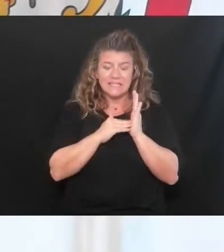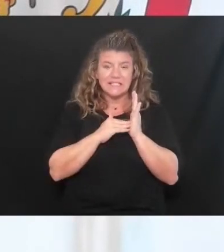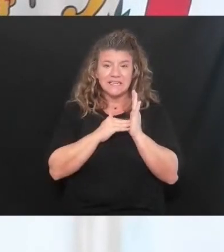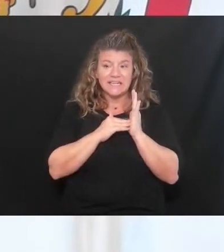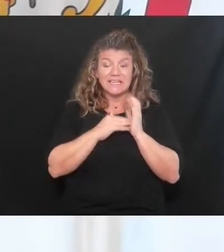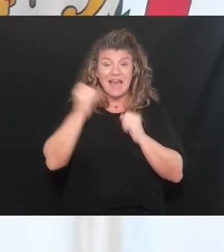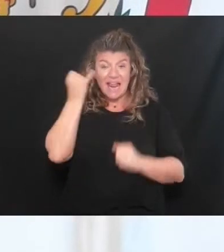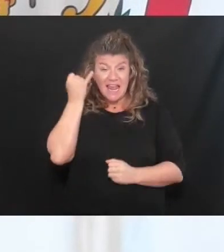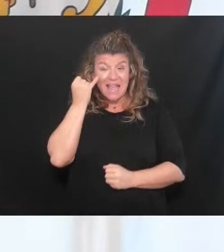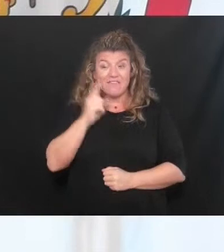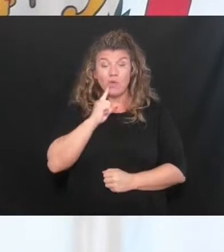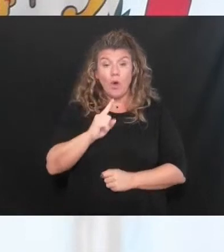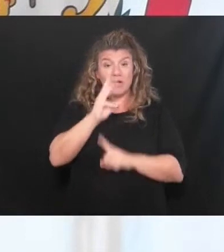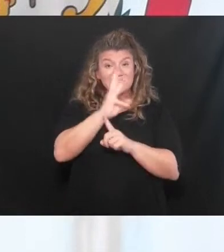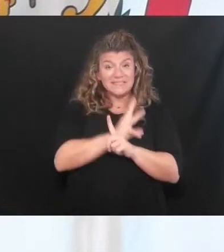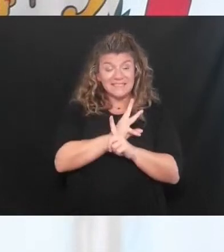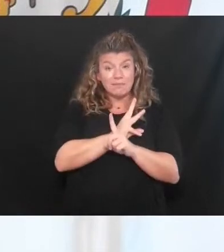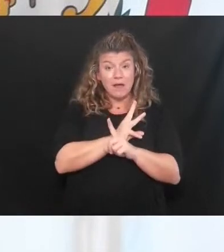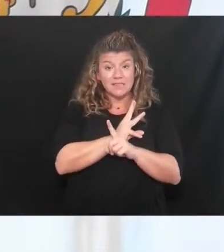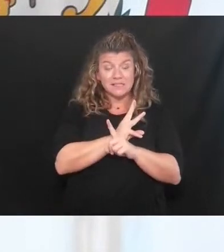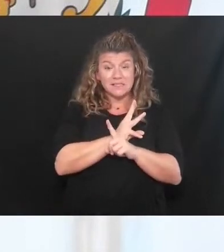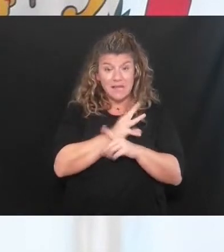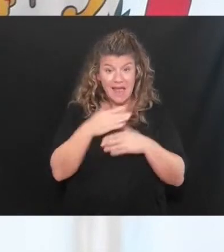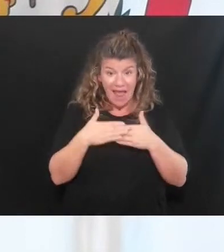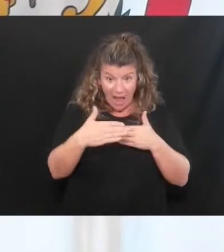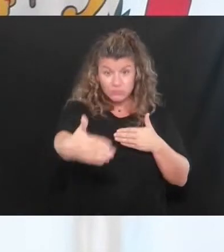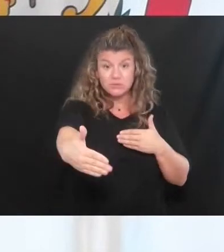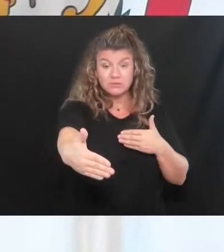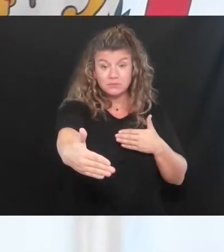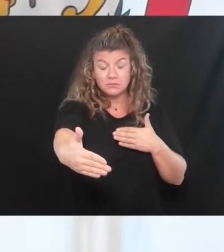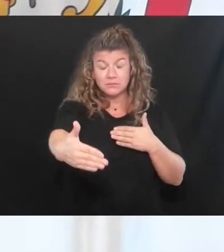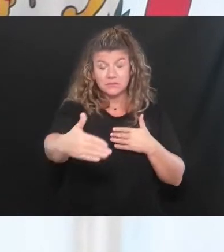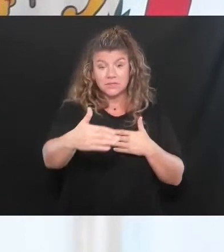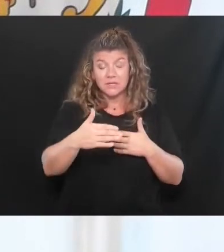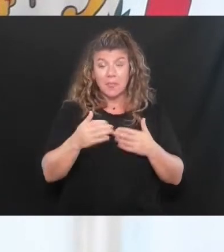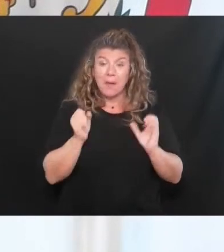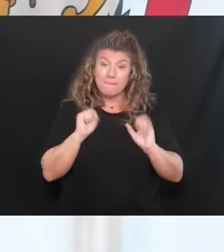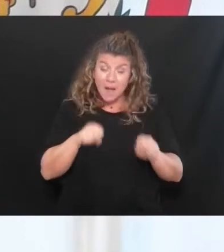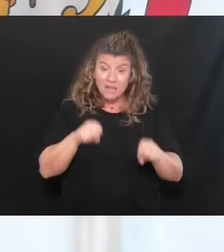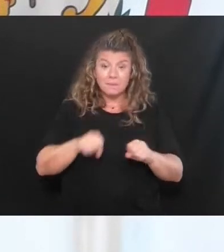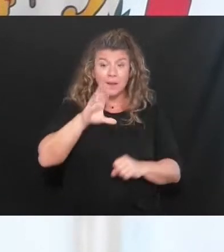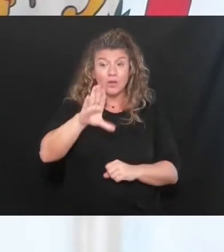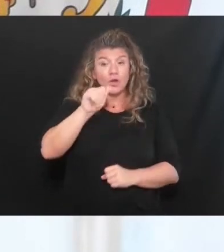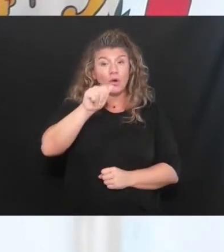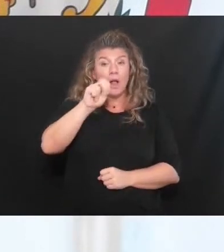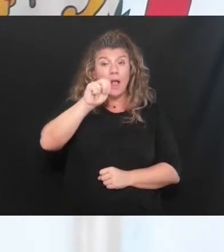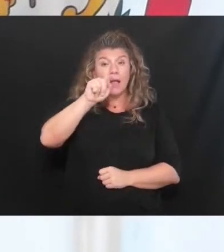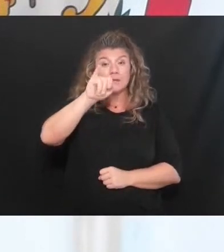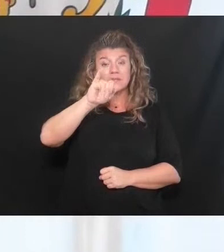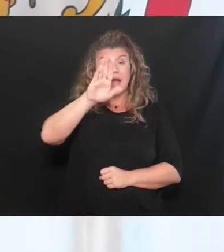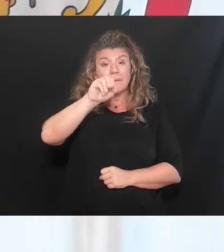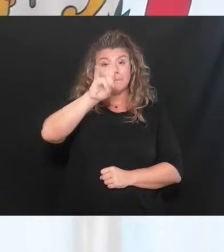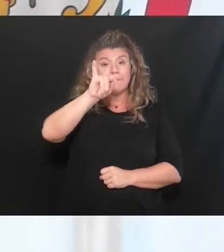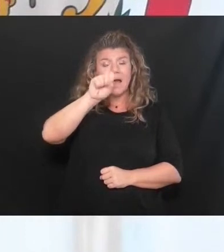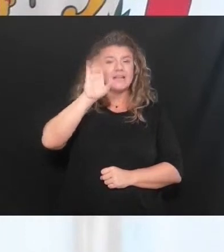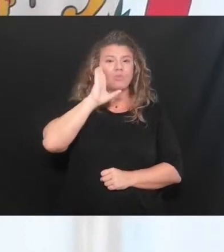that if you're 6 months out, the odds are your antibodies are going to